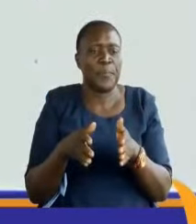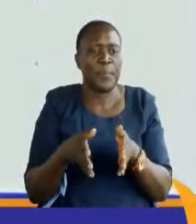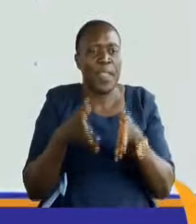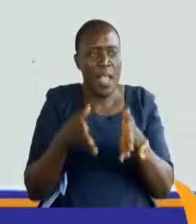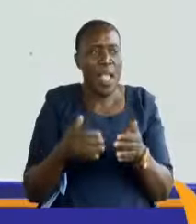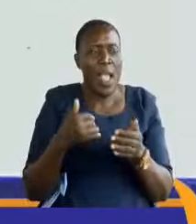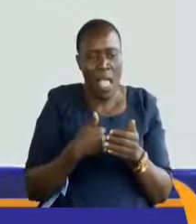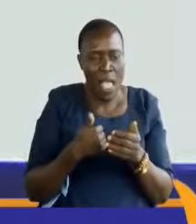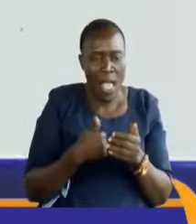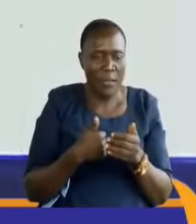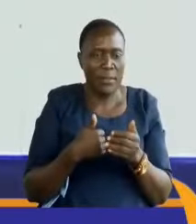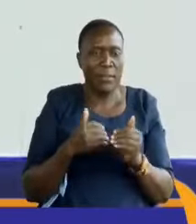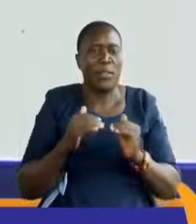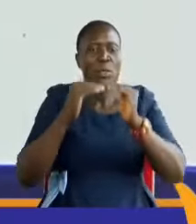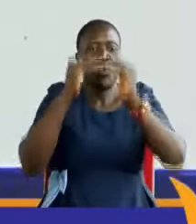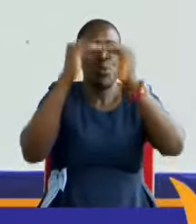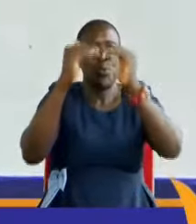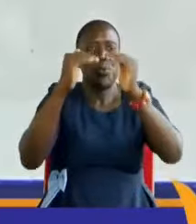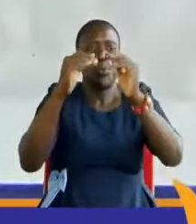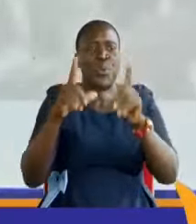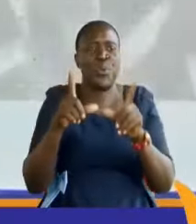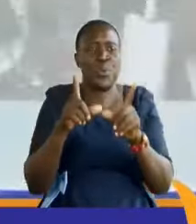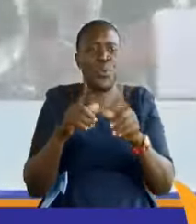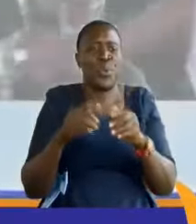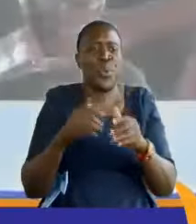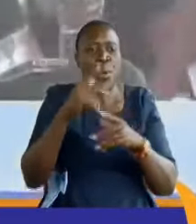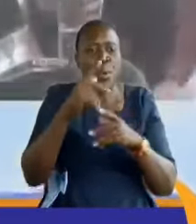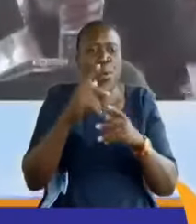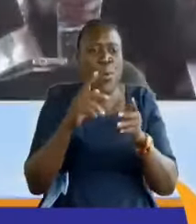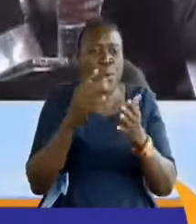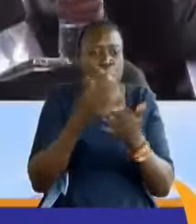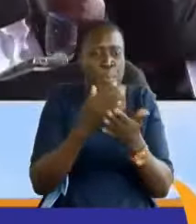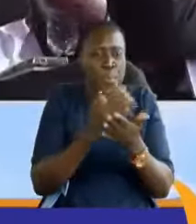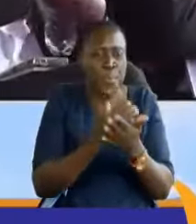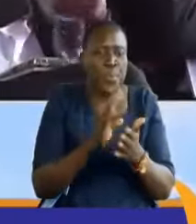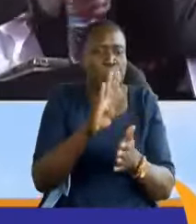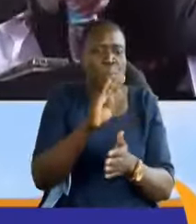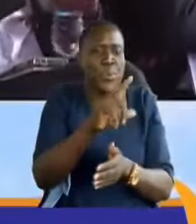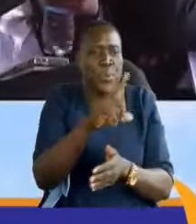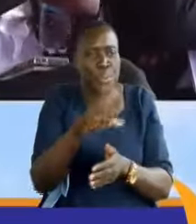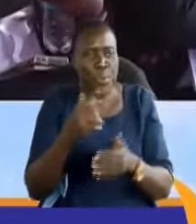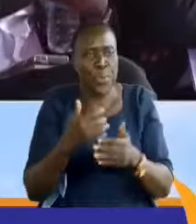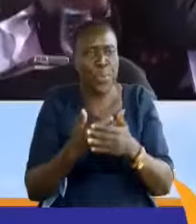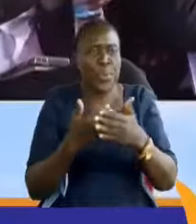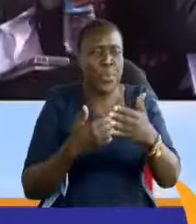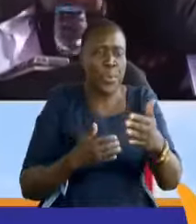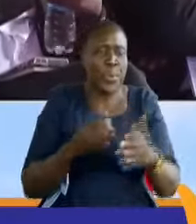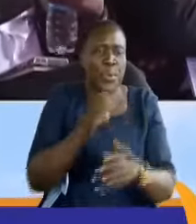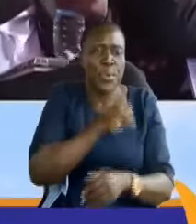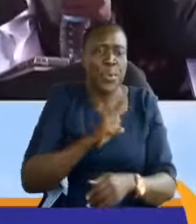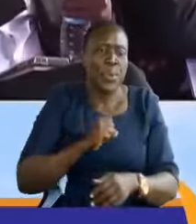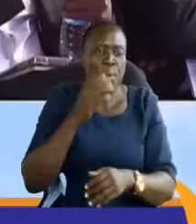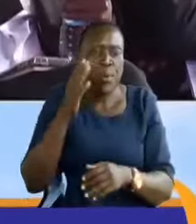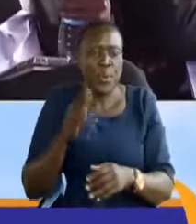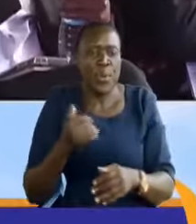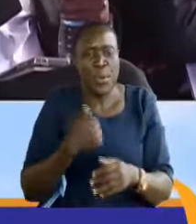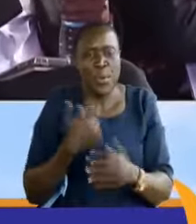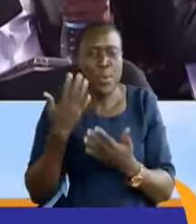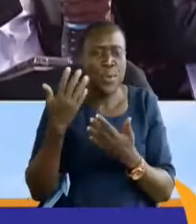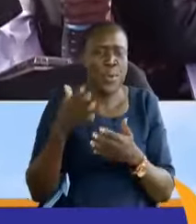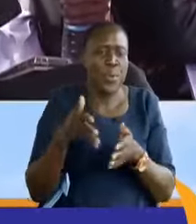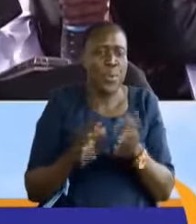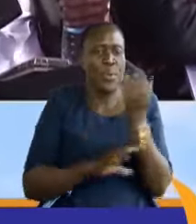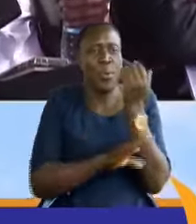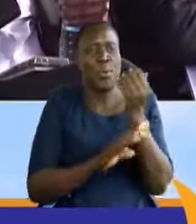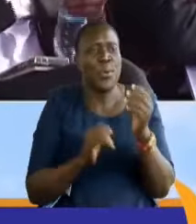Uniform Licensing Procedures Bill that is before the Senate, and we hope that we can provide some hope for the country. Finally,